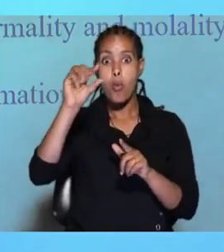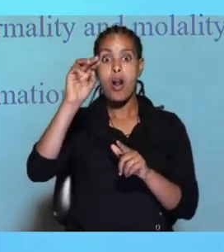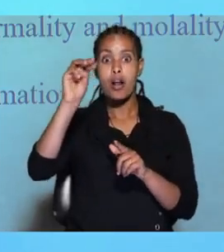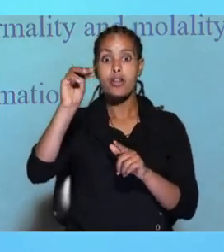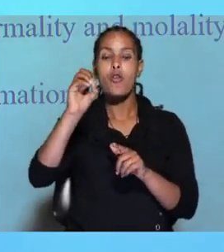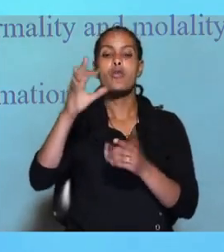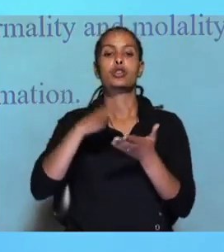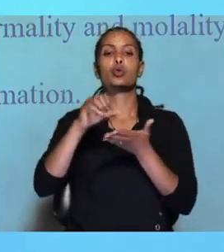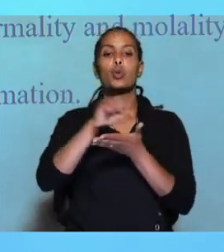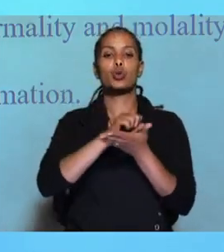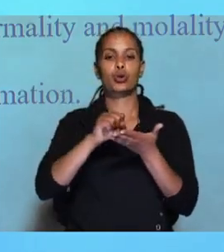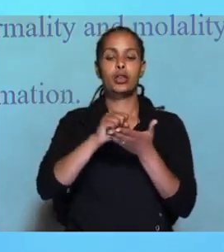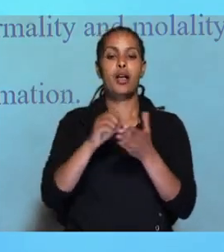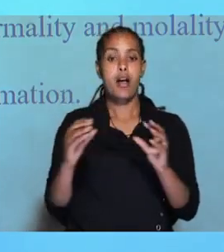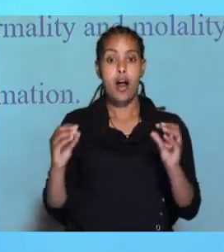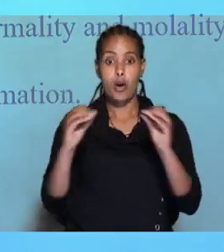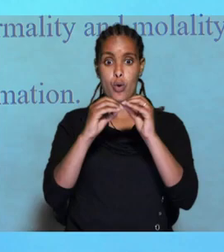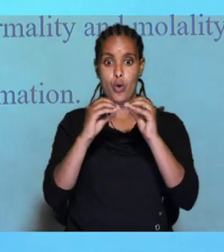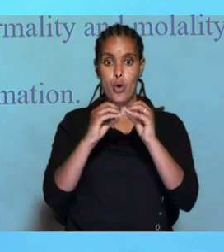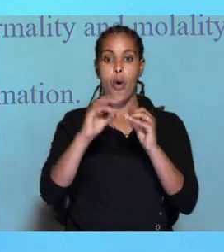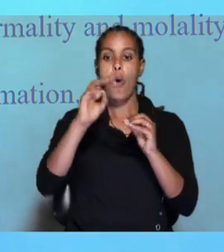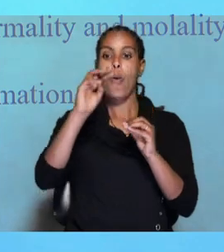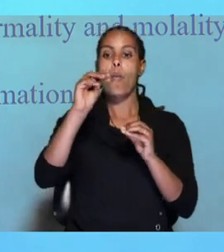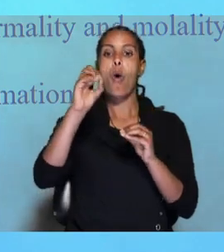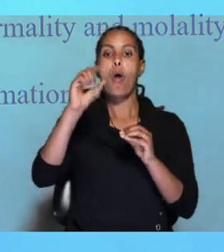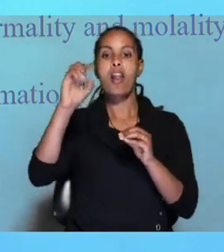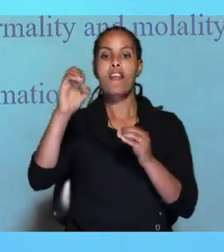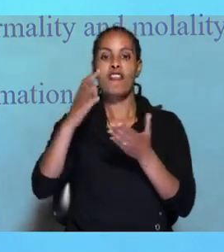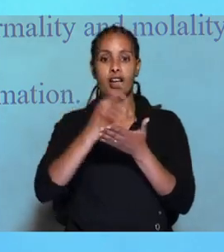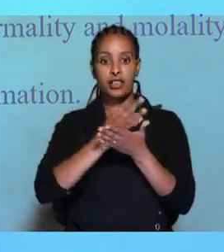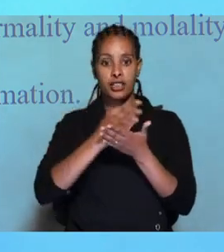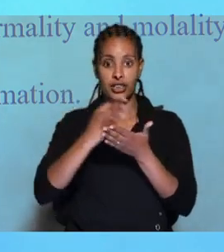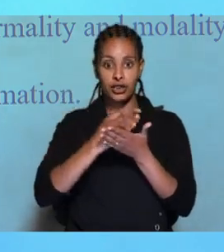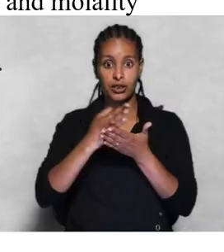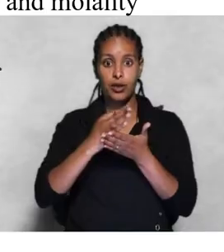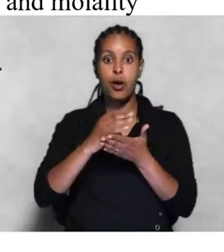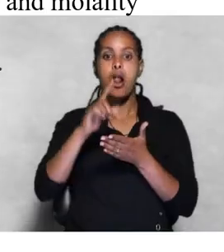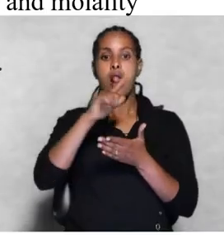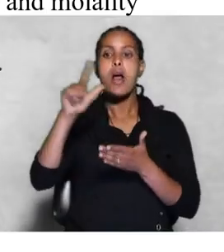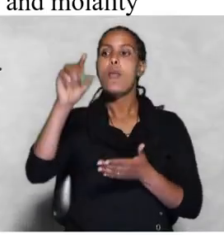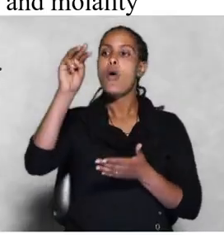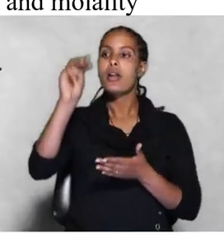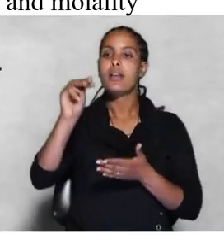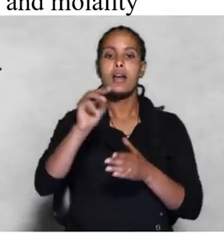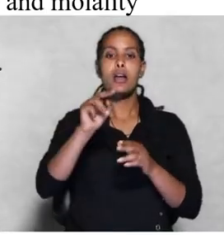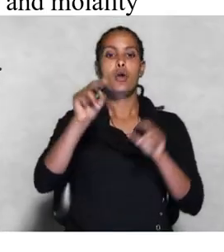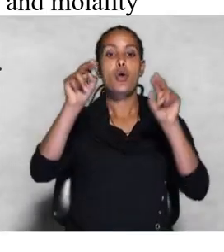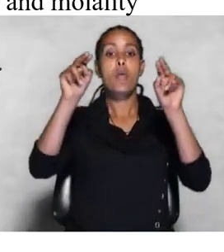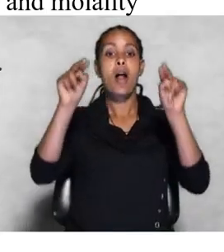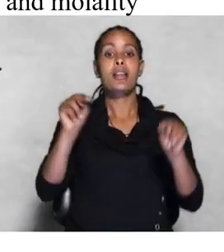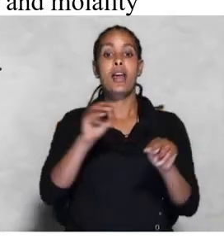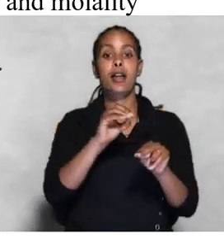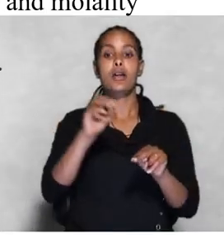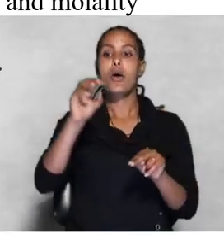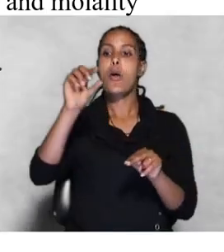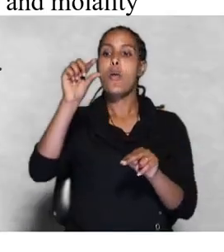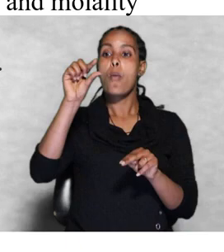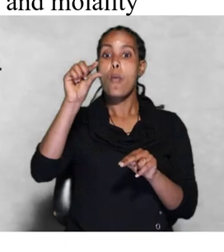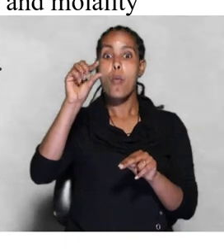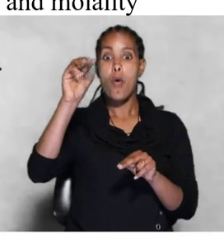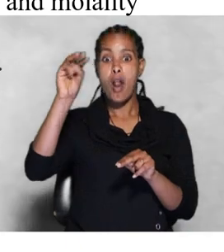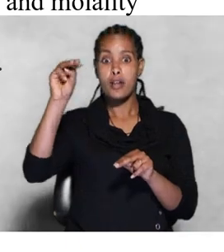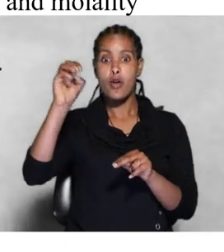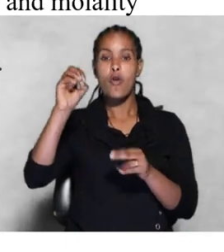solution. Calculate mole fraction, molarity, normality and molality of